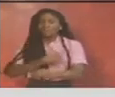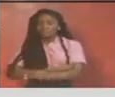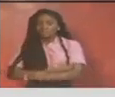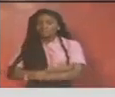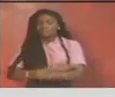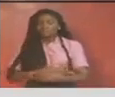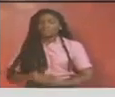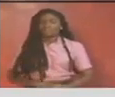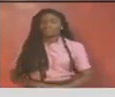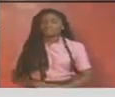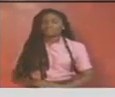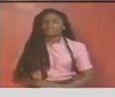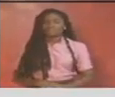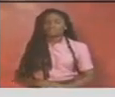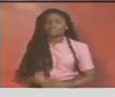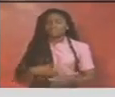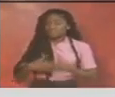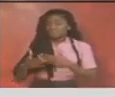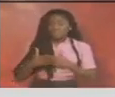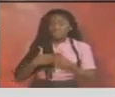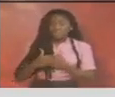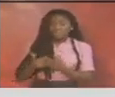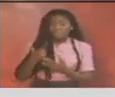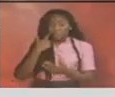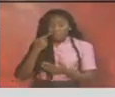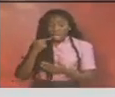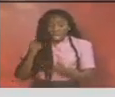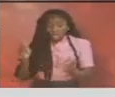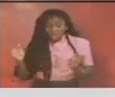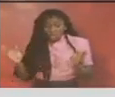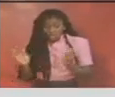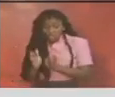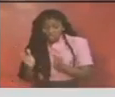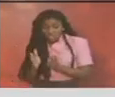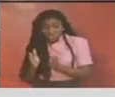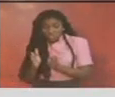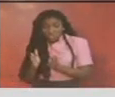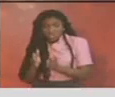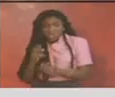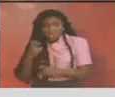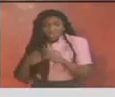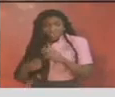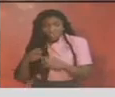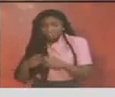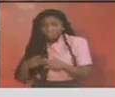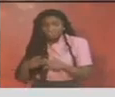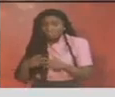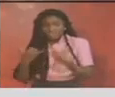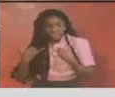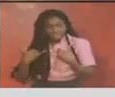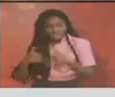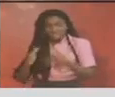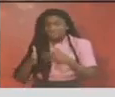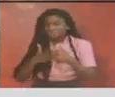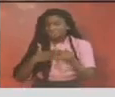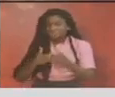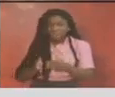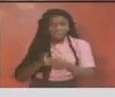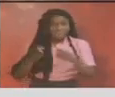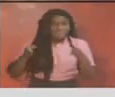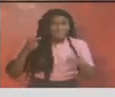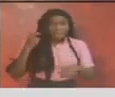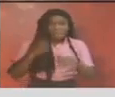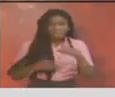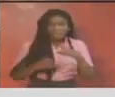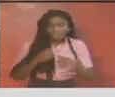may seem minor. This is because the ministry would need to collate the information, classify what